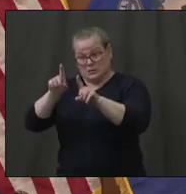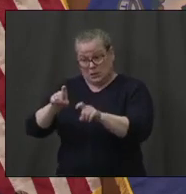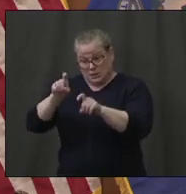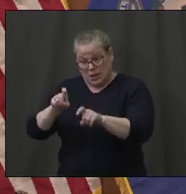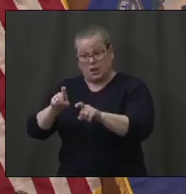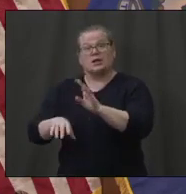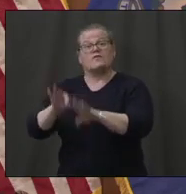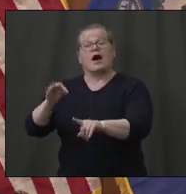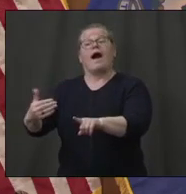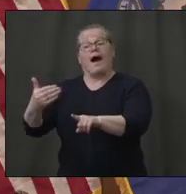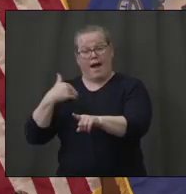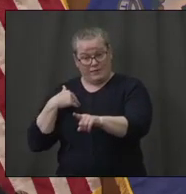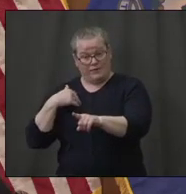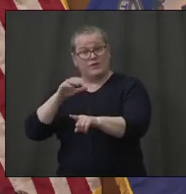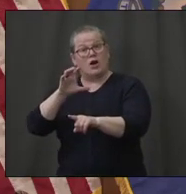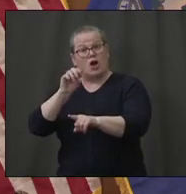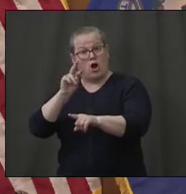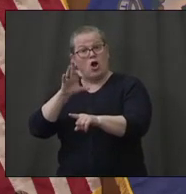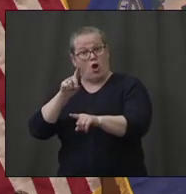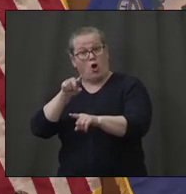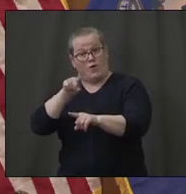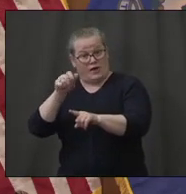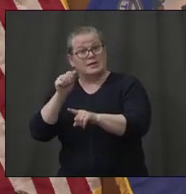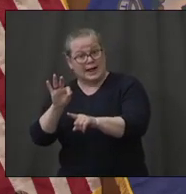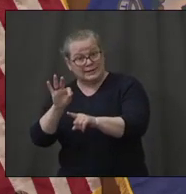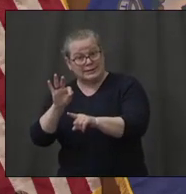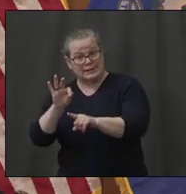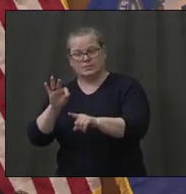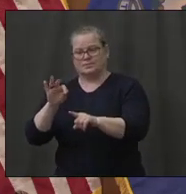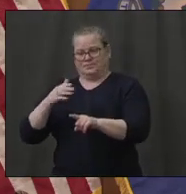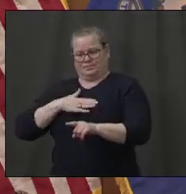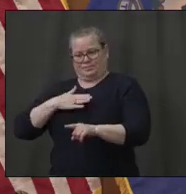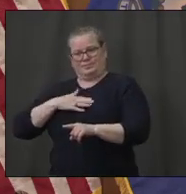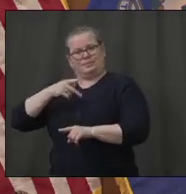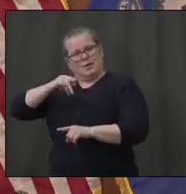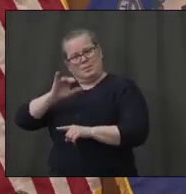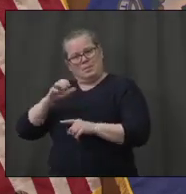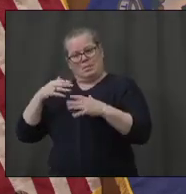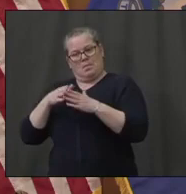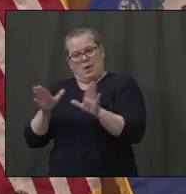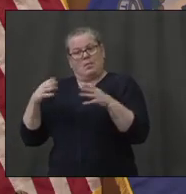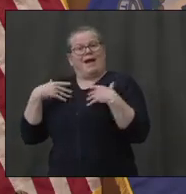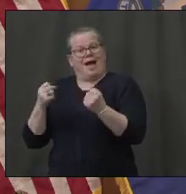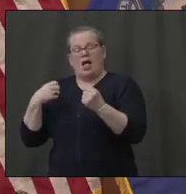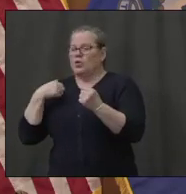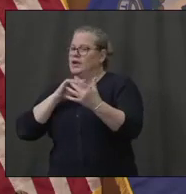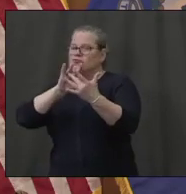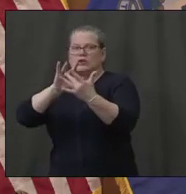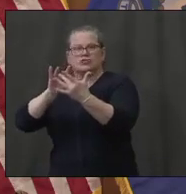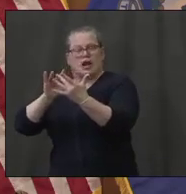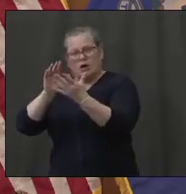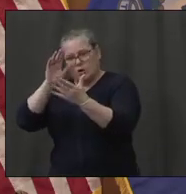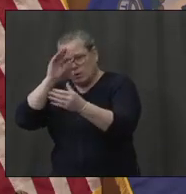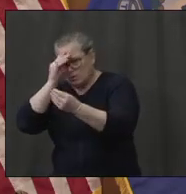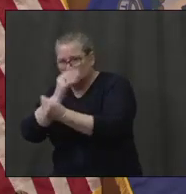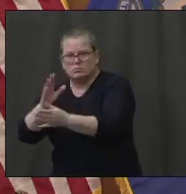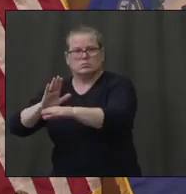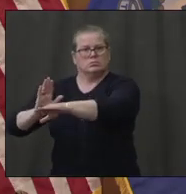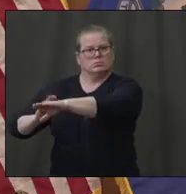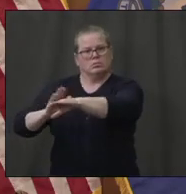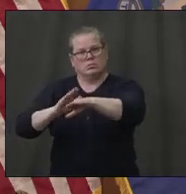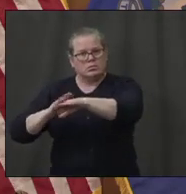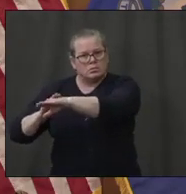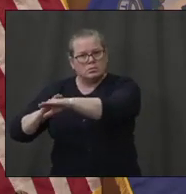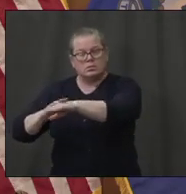means we are still reaching out, identifying contacts. We do not, in any of our statistics, if you look at how we do